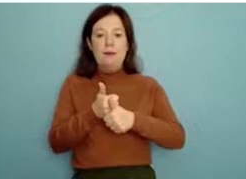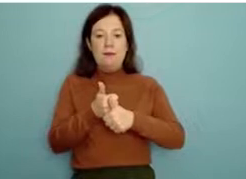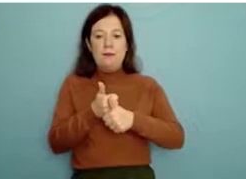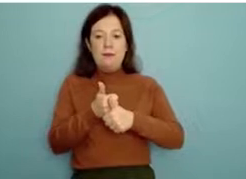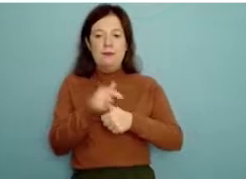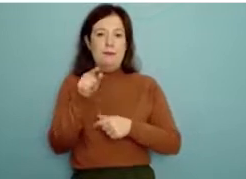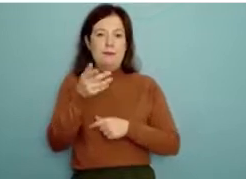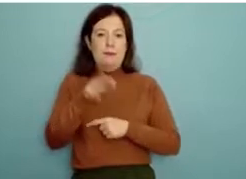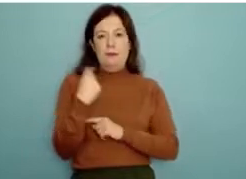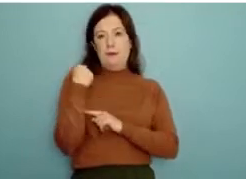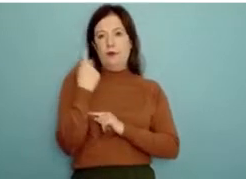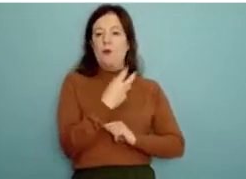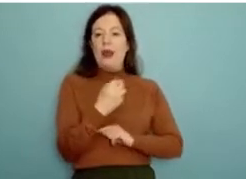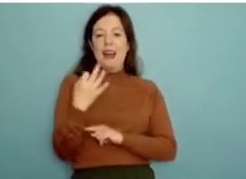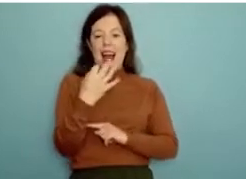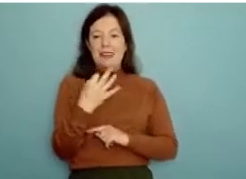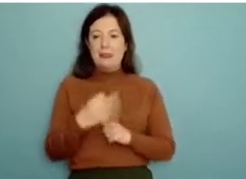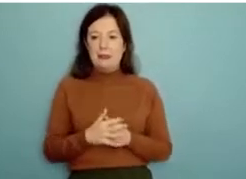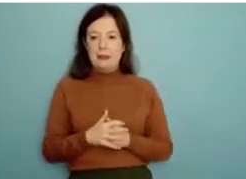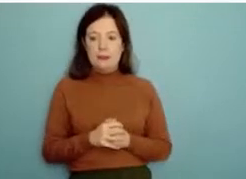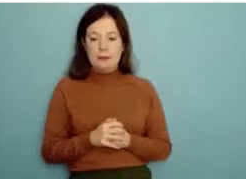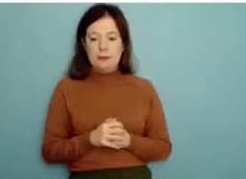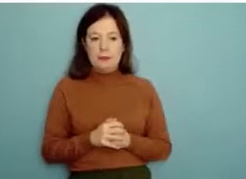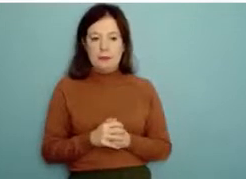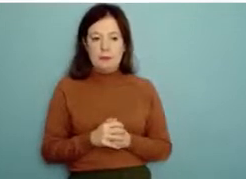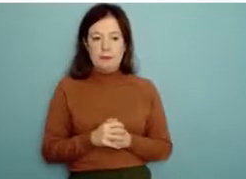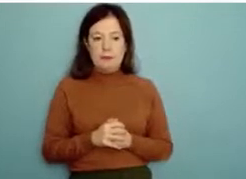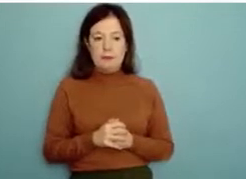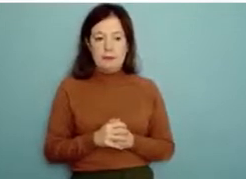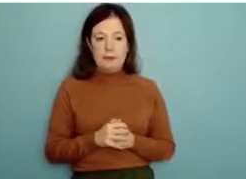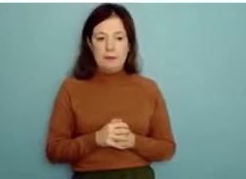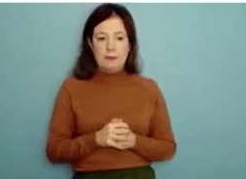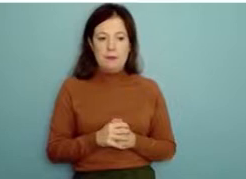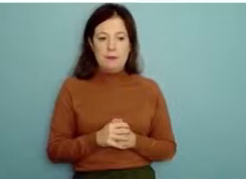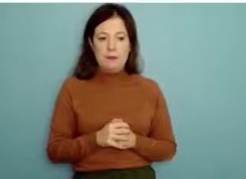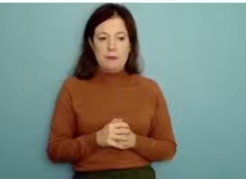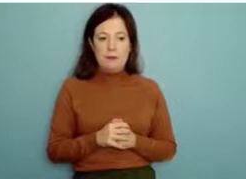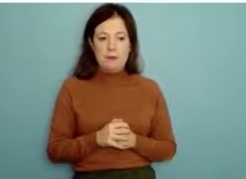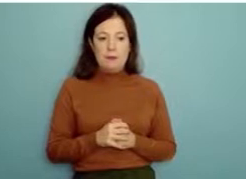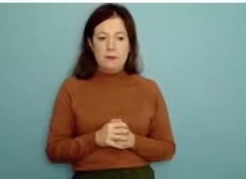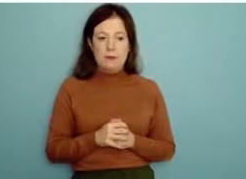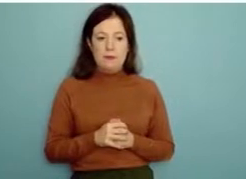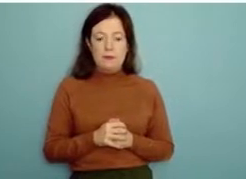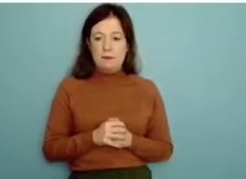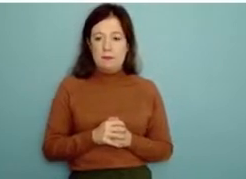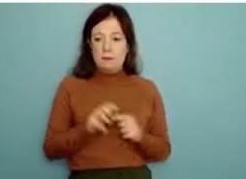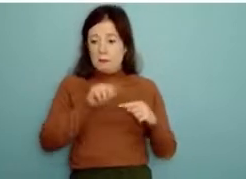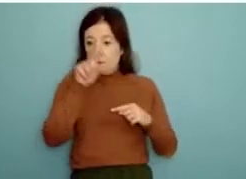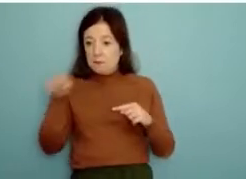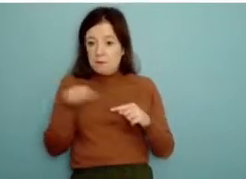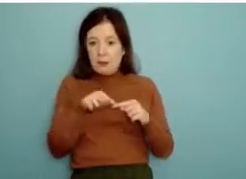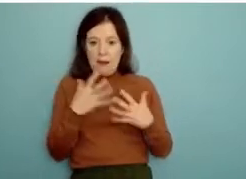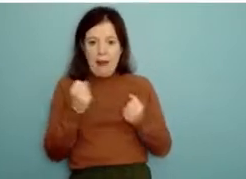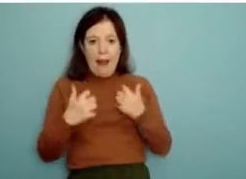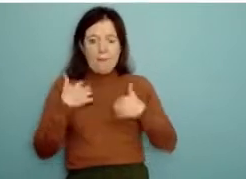2008 version, and how we can use examples of implementation models such as this, looking at particular drivers to